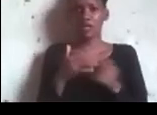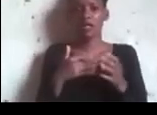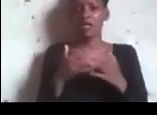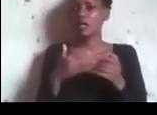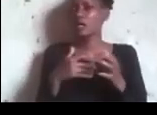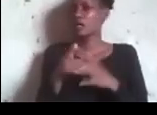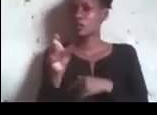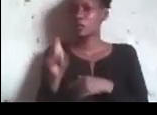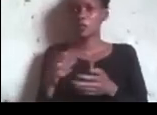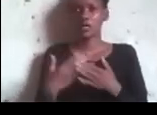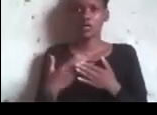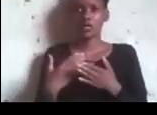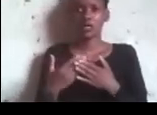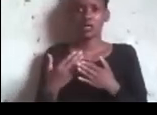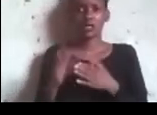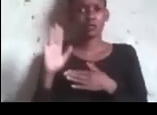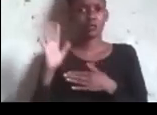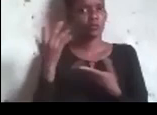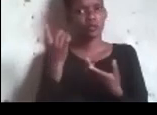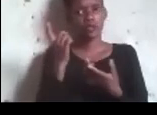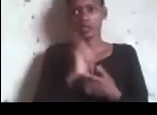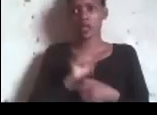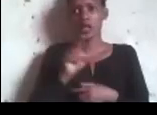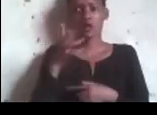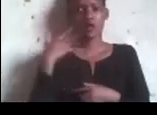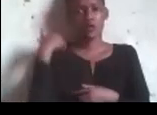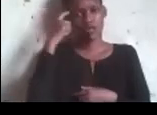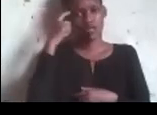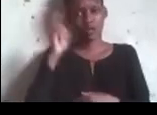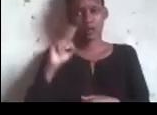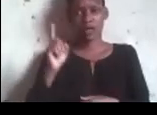tell us what they think about the current law